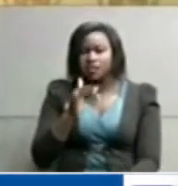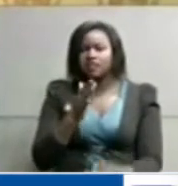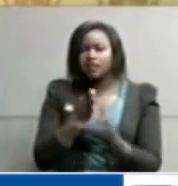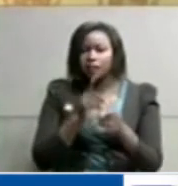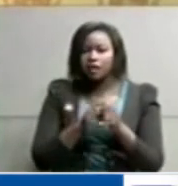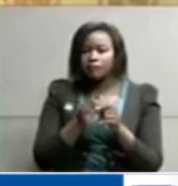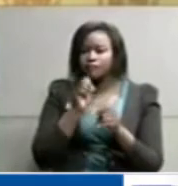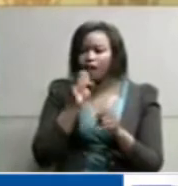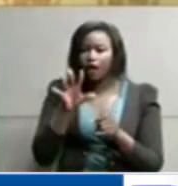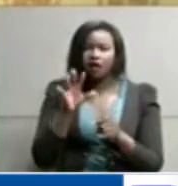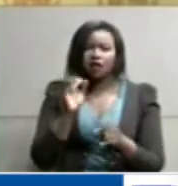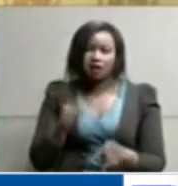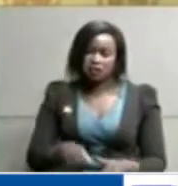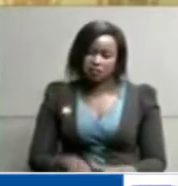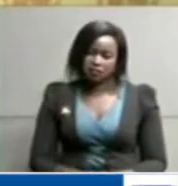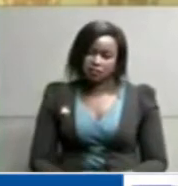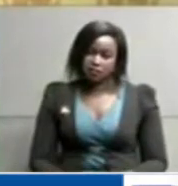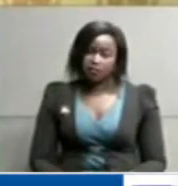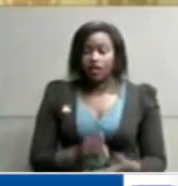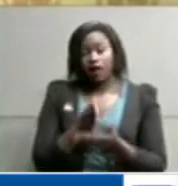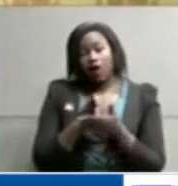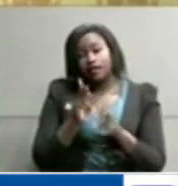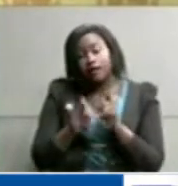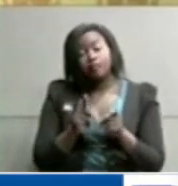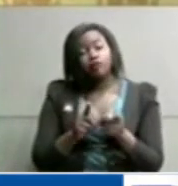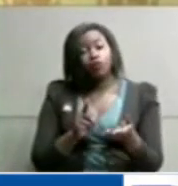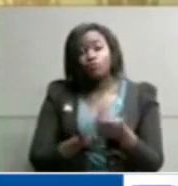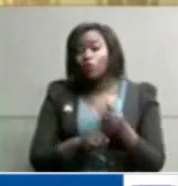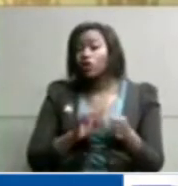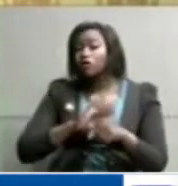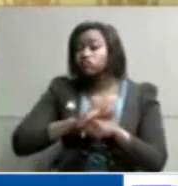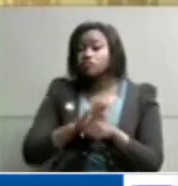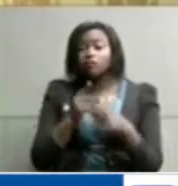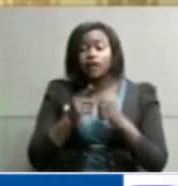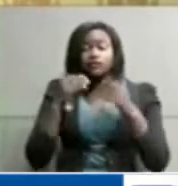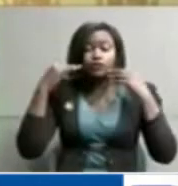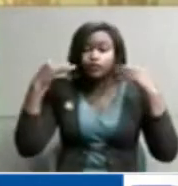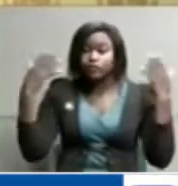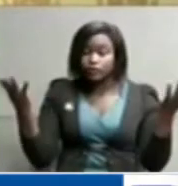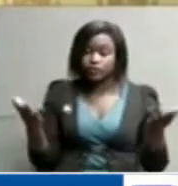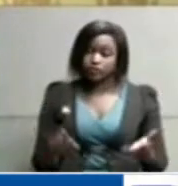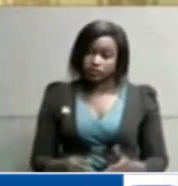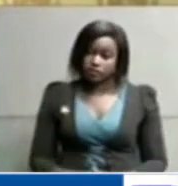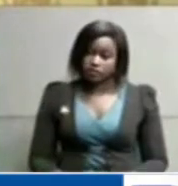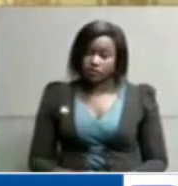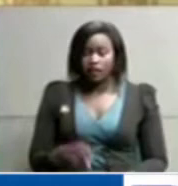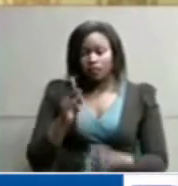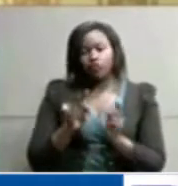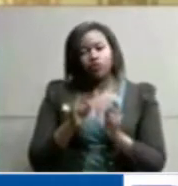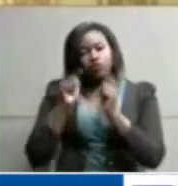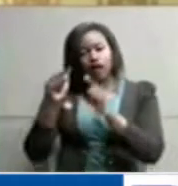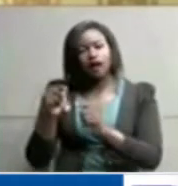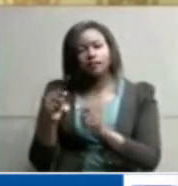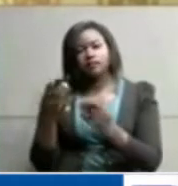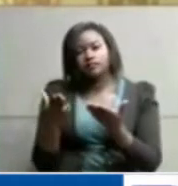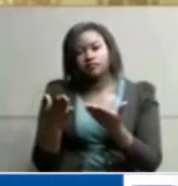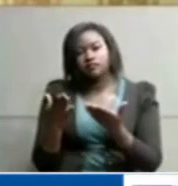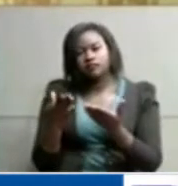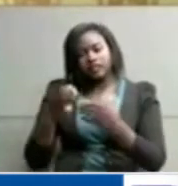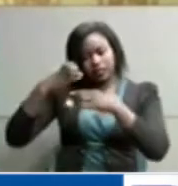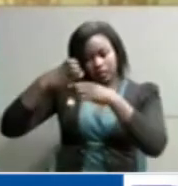may come out. So some people have been infected, but you cannot trace from those who have come up and been tested, you cannot trace the